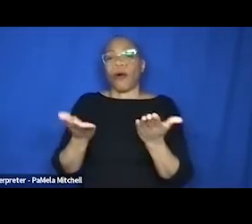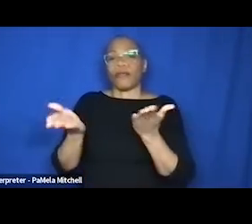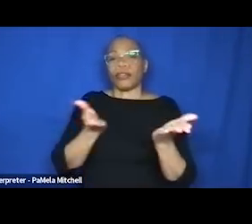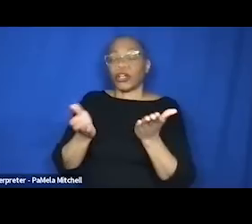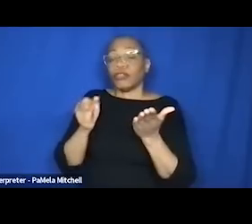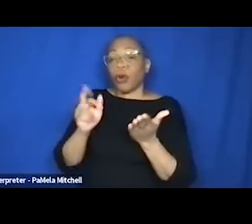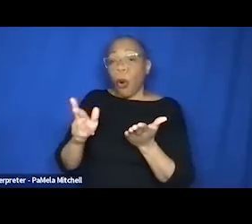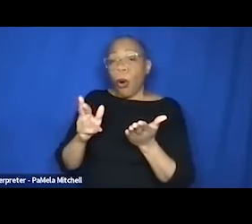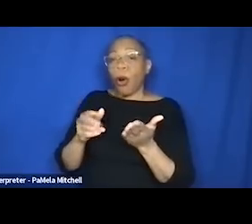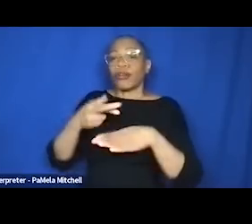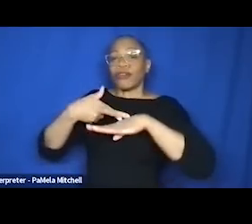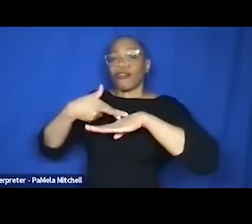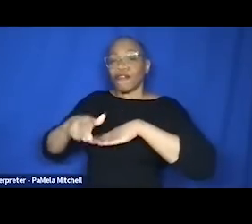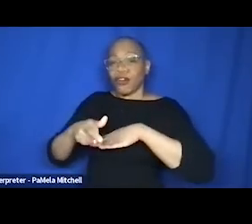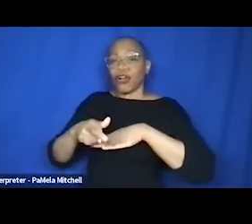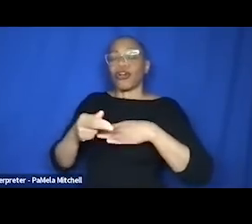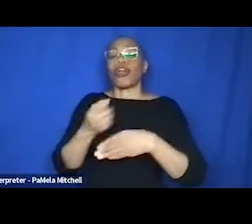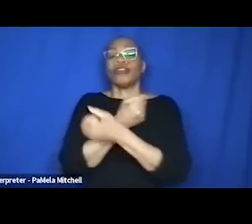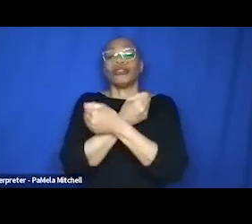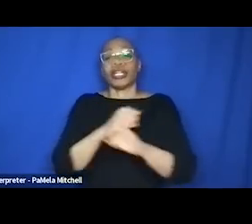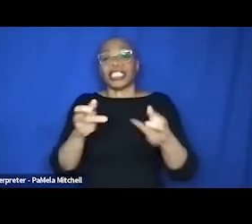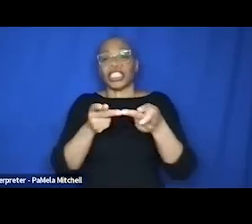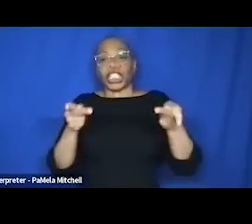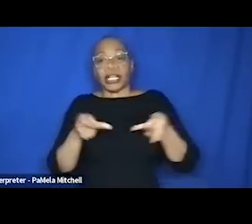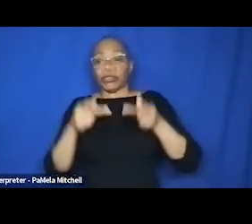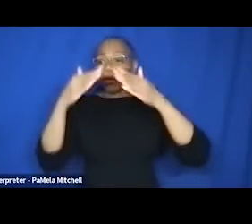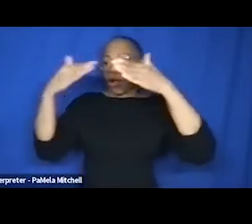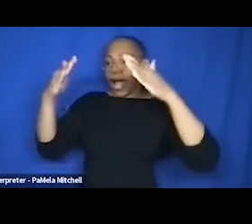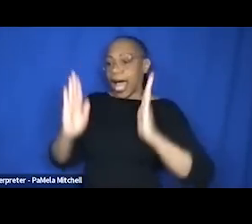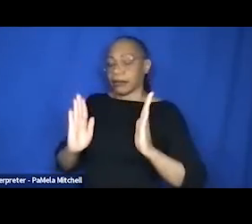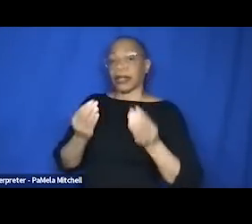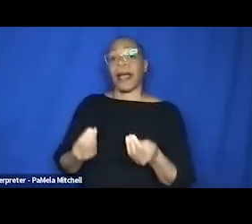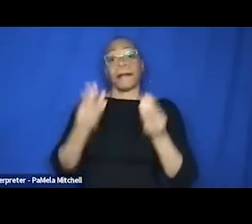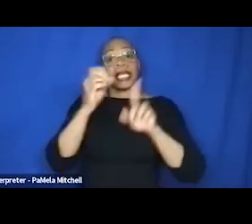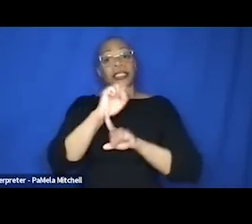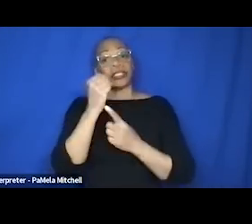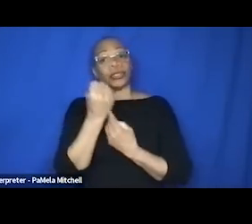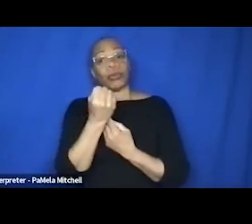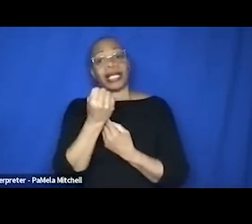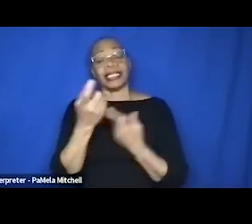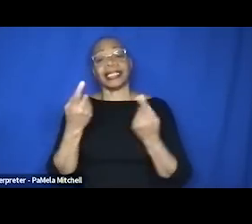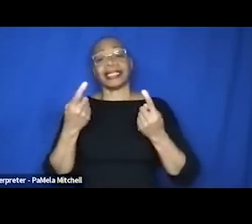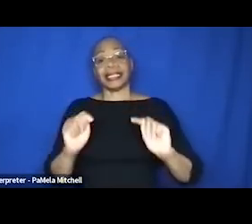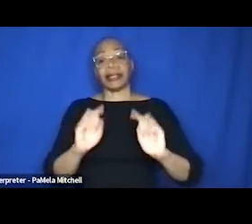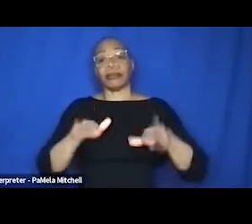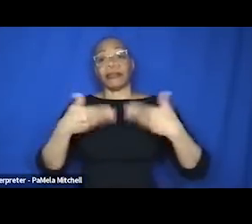to housing. As we know, in a lot of cases, there is an attempt to provide housing when an encampment sweep is